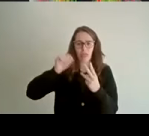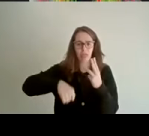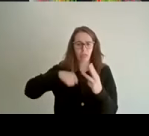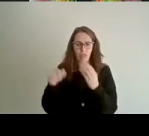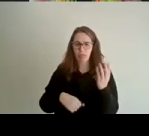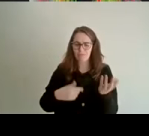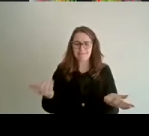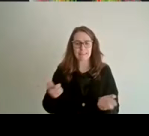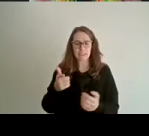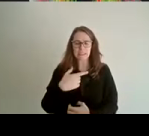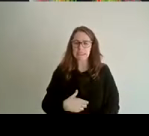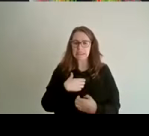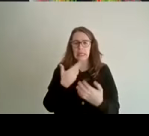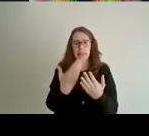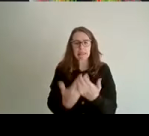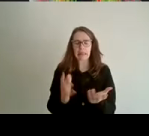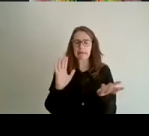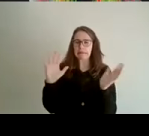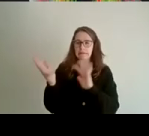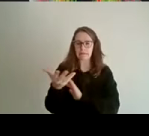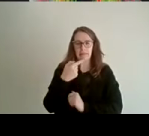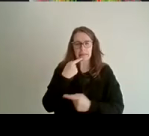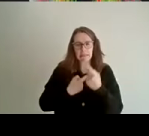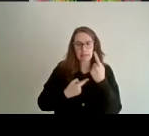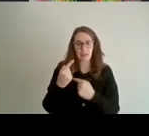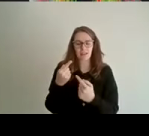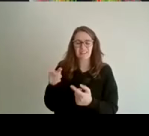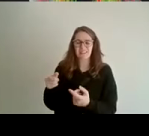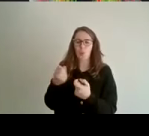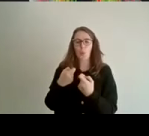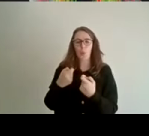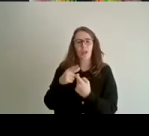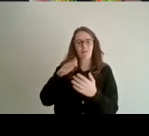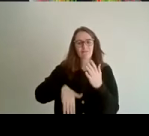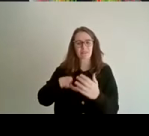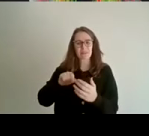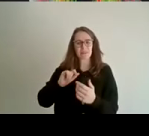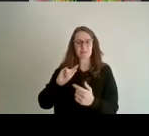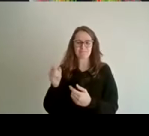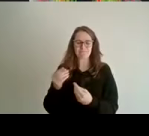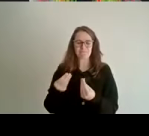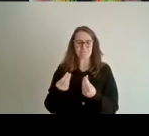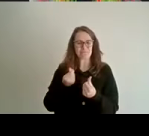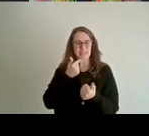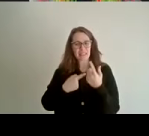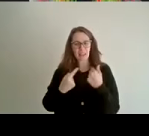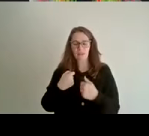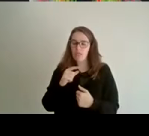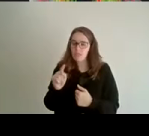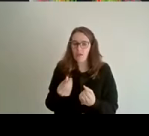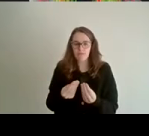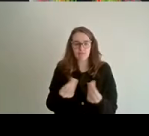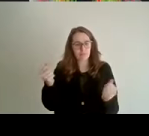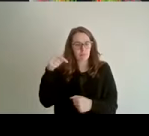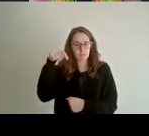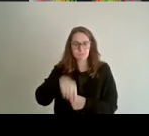and exposing situation for my classmate, since this has to be arranged last minute every time.